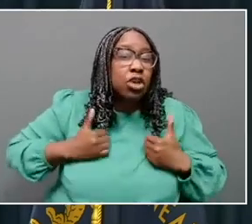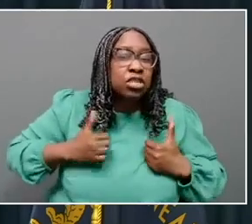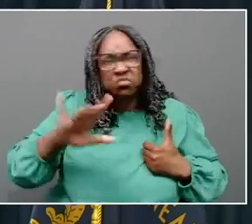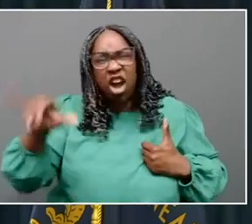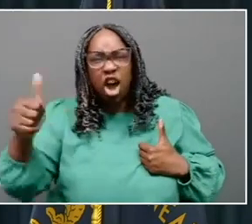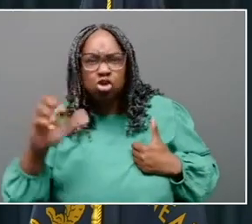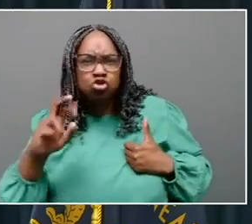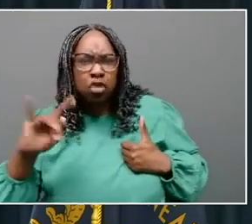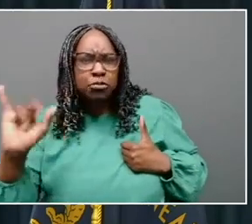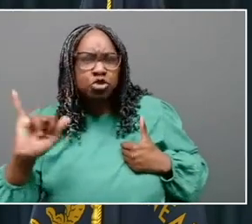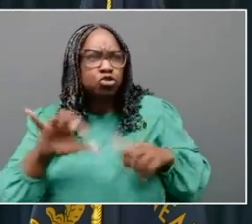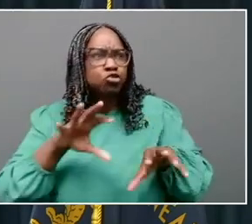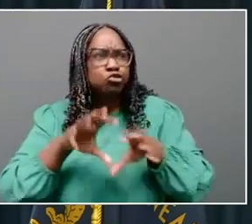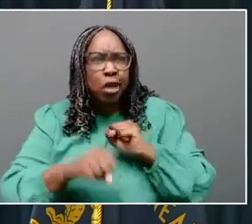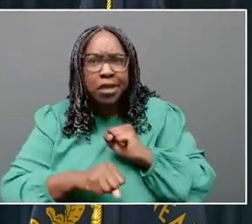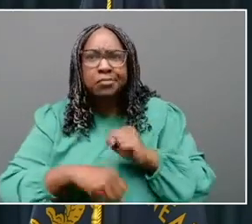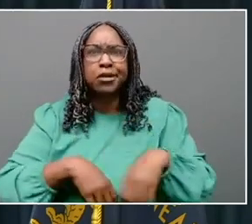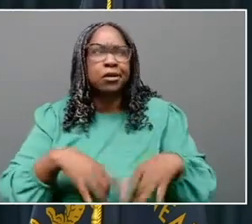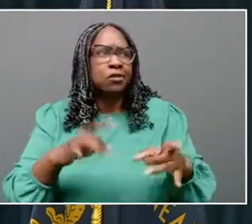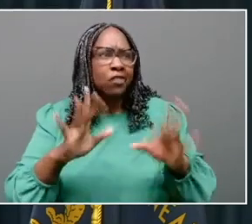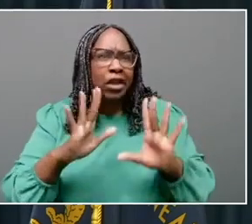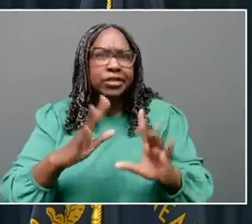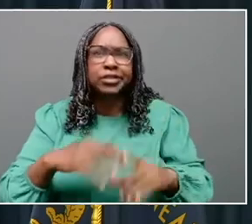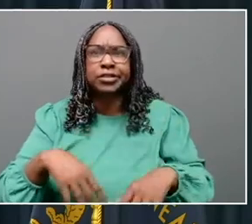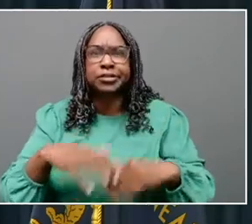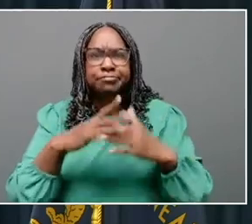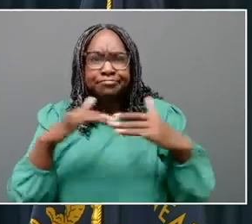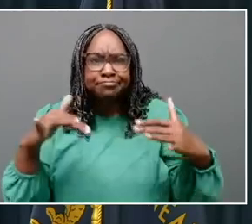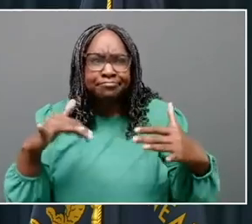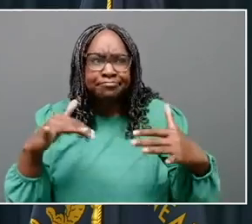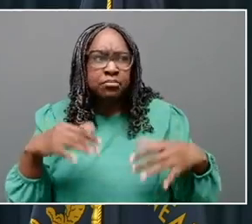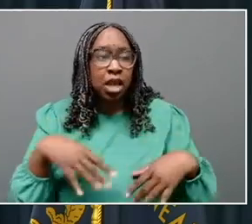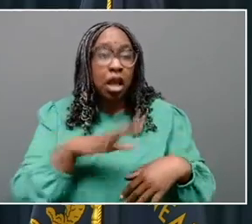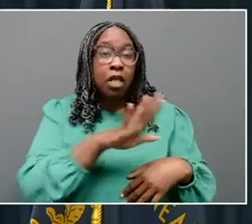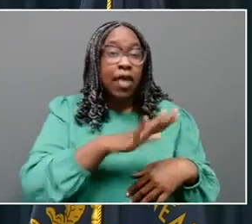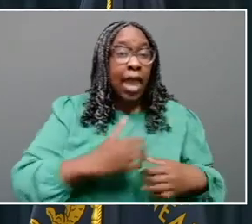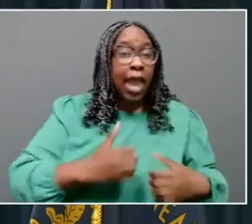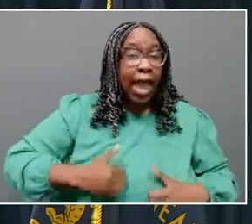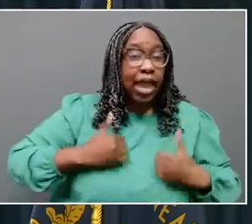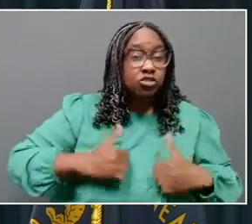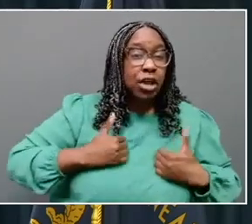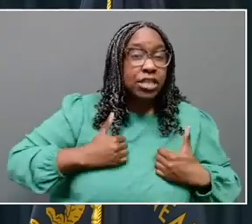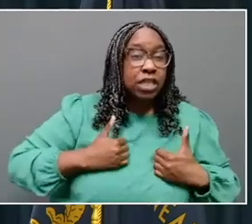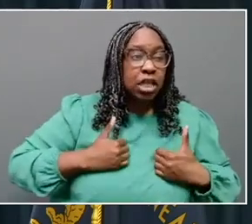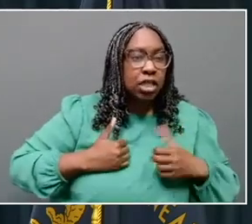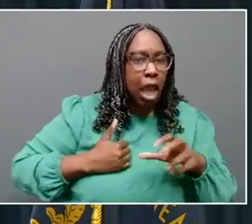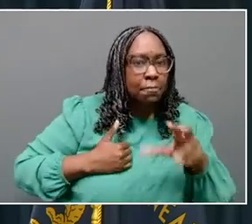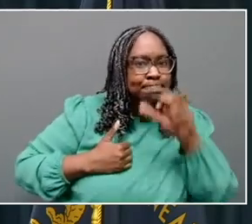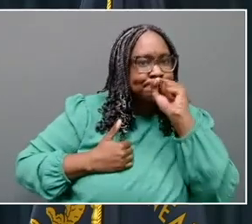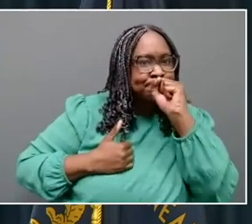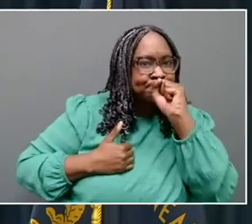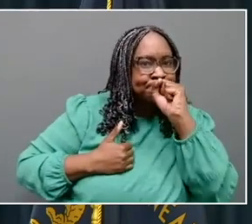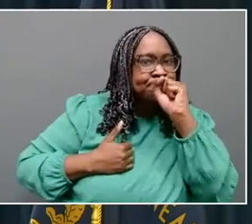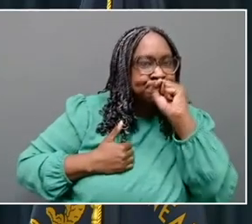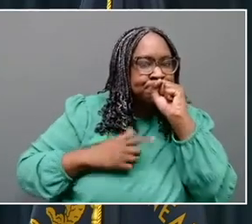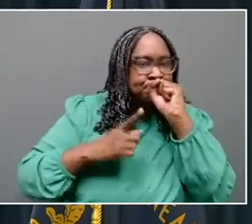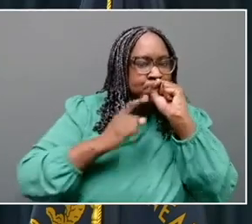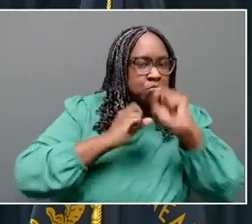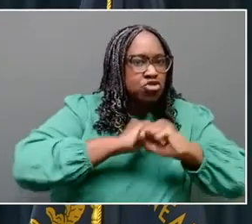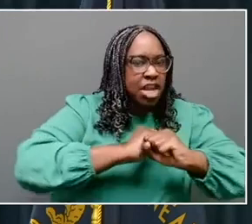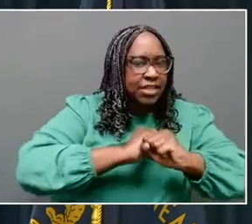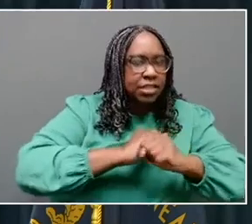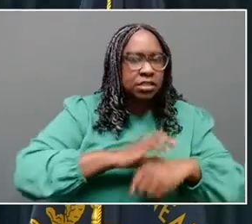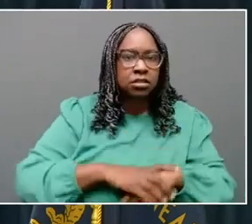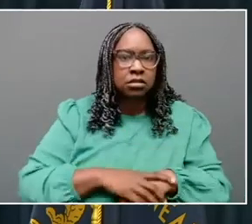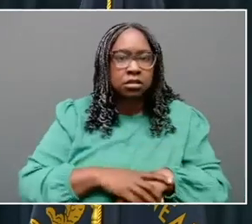well as the address of those who reside in the same household as such victims. To gain this protection, the crime victim or the individual